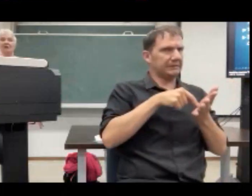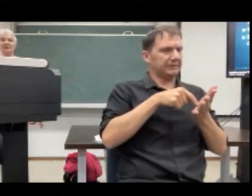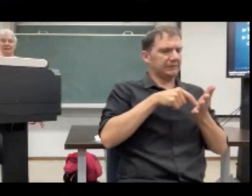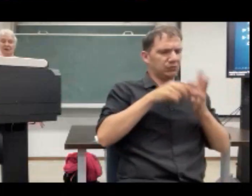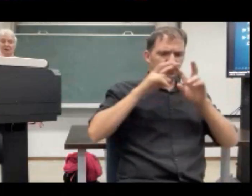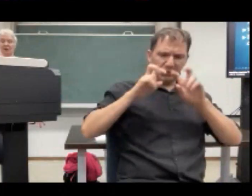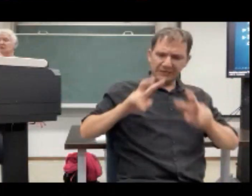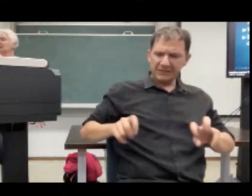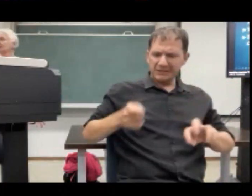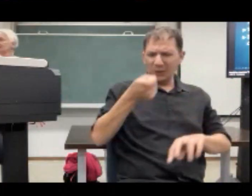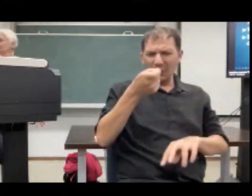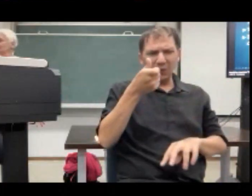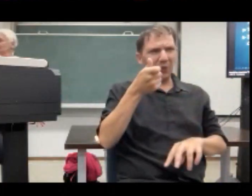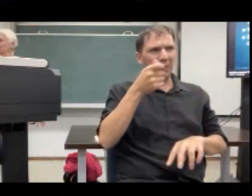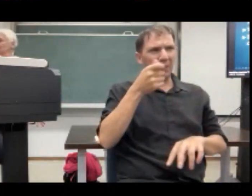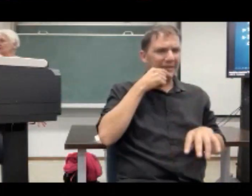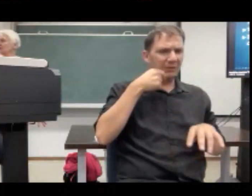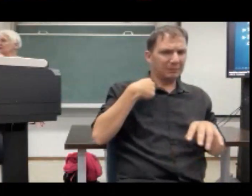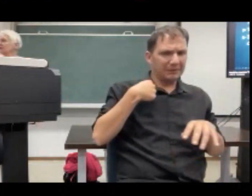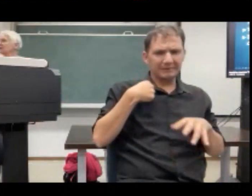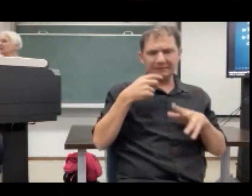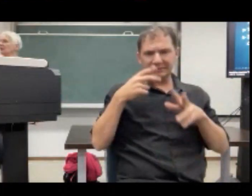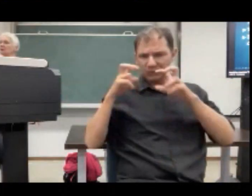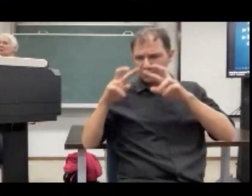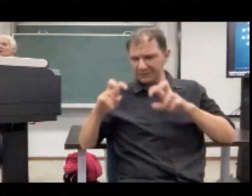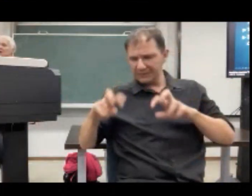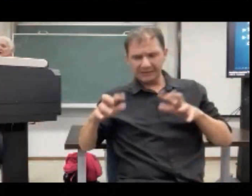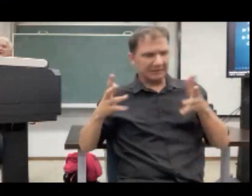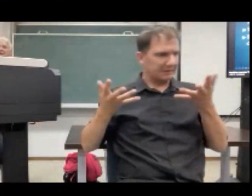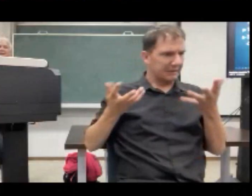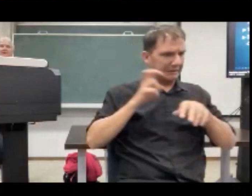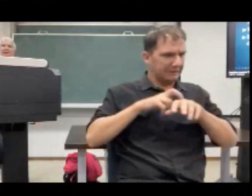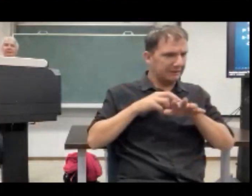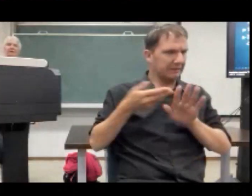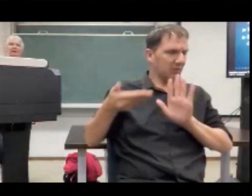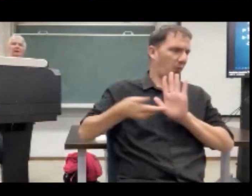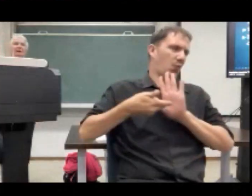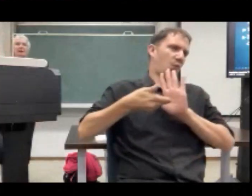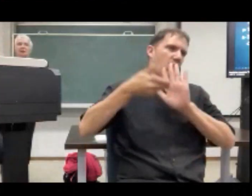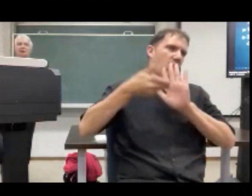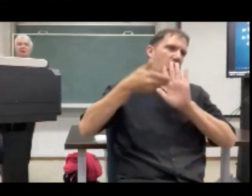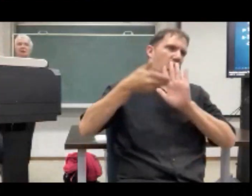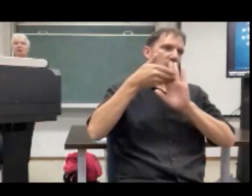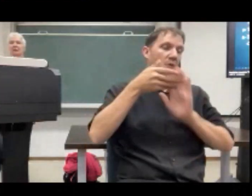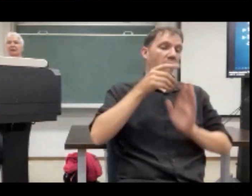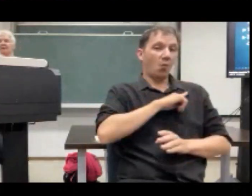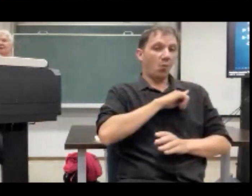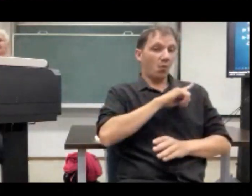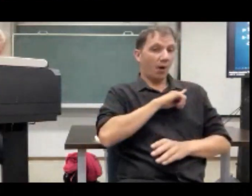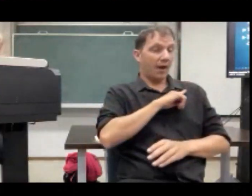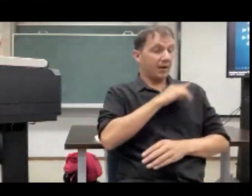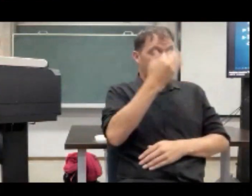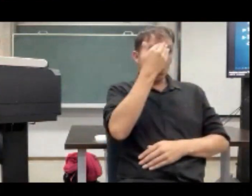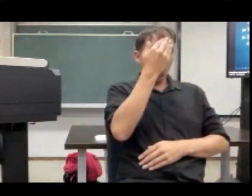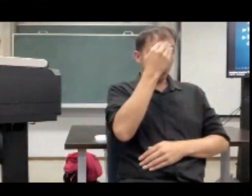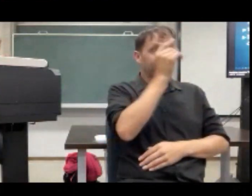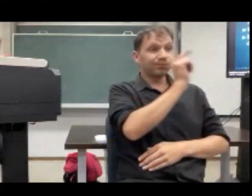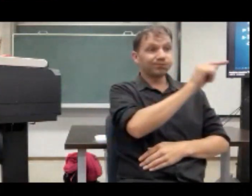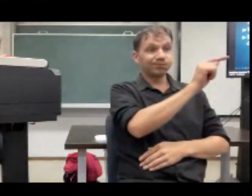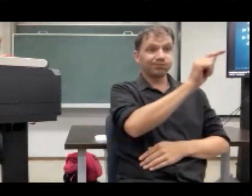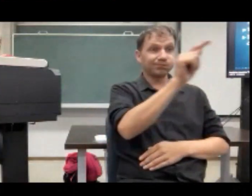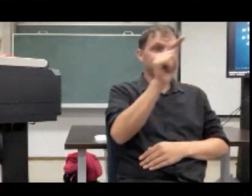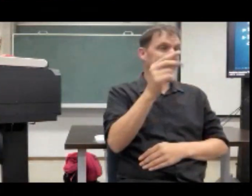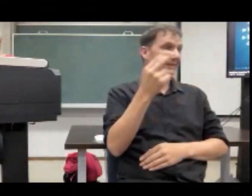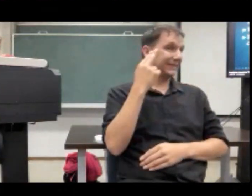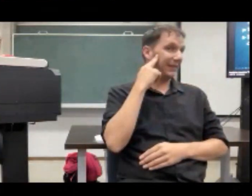The prevalence is not socially dealt with, so it is known that children in residential schools